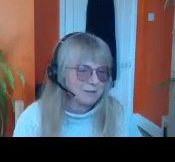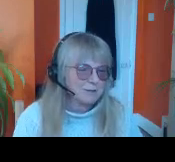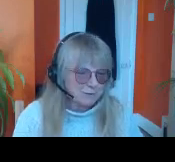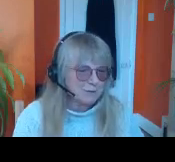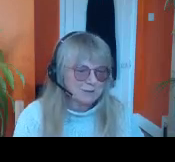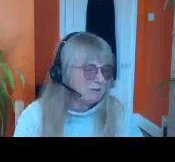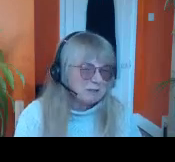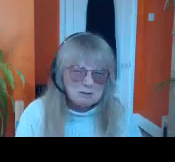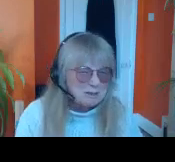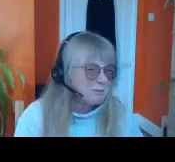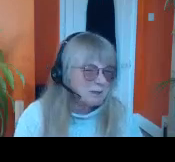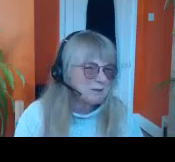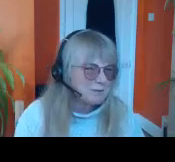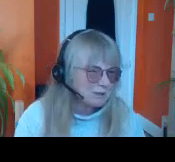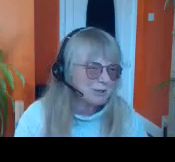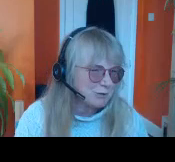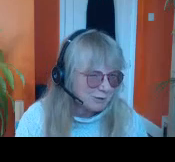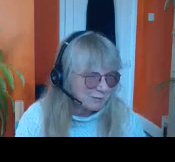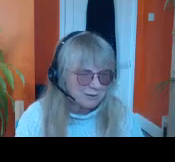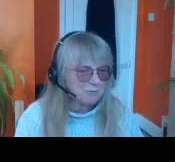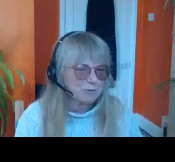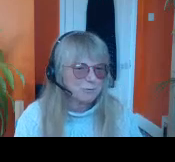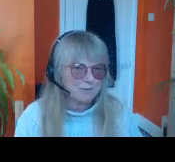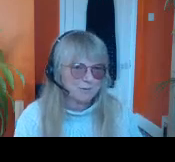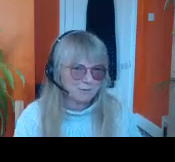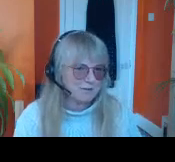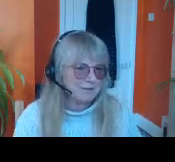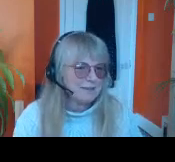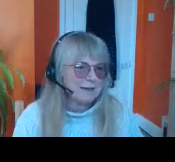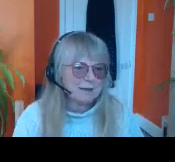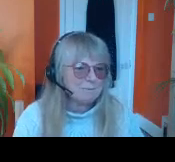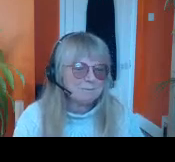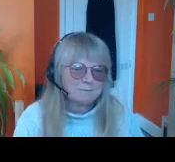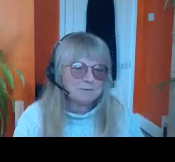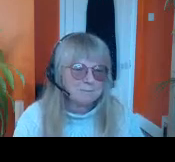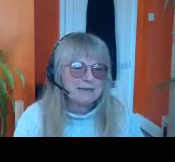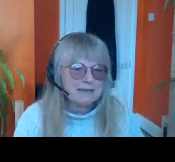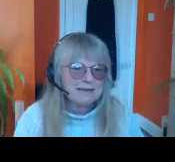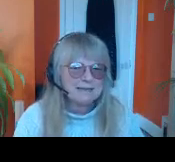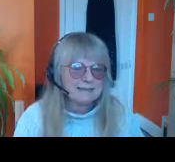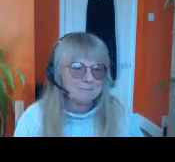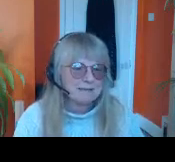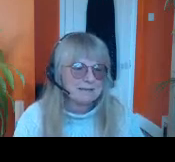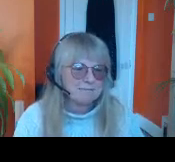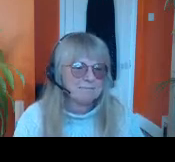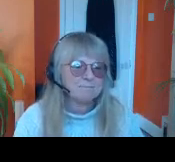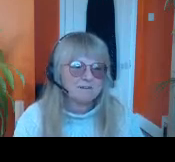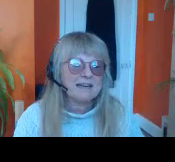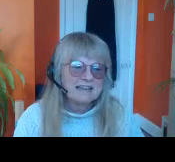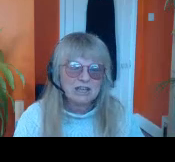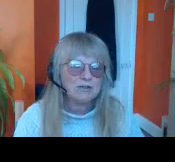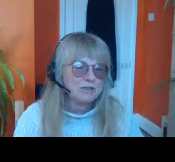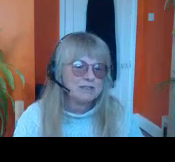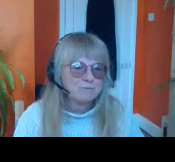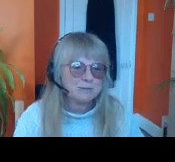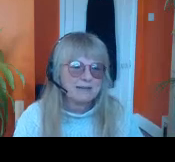a university, which is a totally different kind of institution. They have a culture all of their own. But for me, it's been